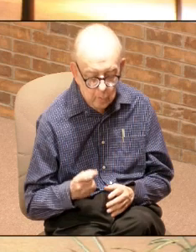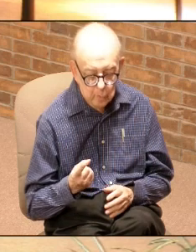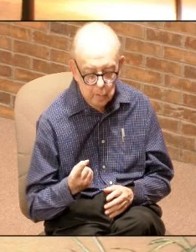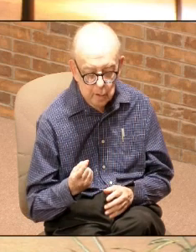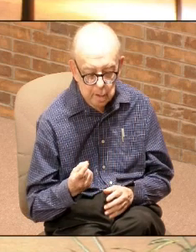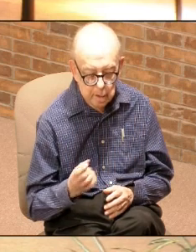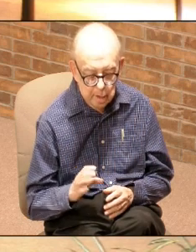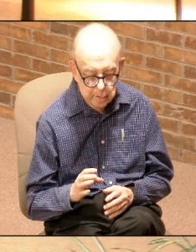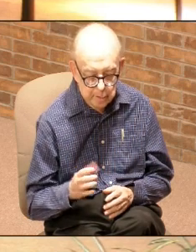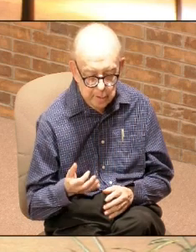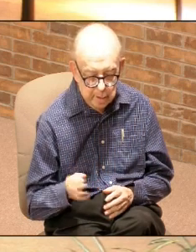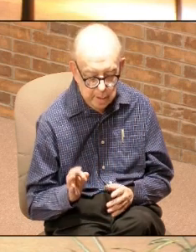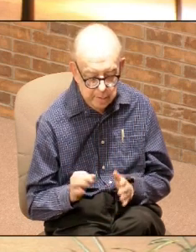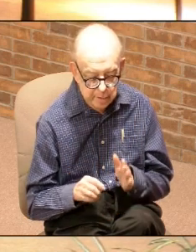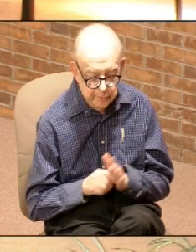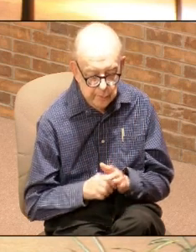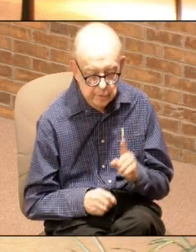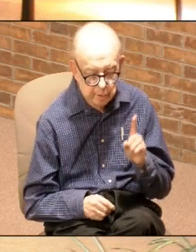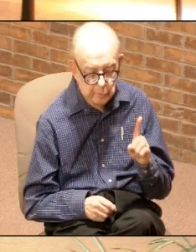in verse number 1.